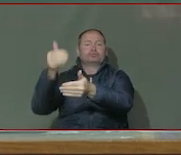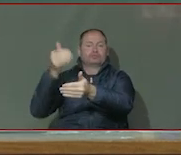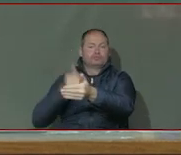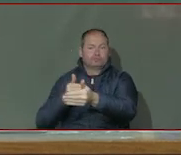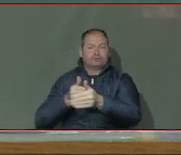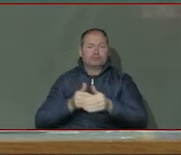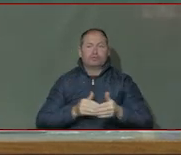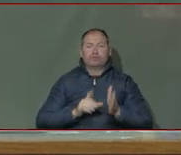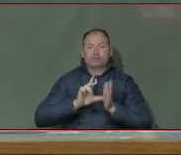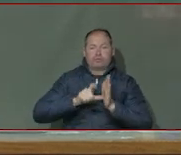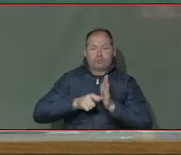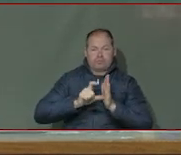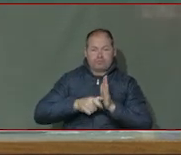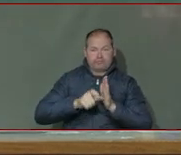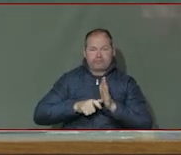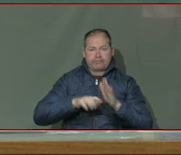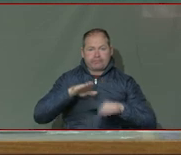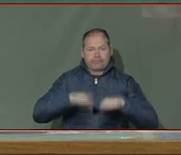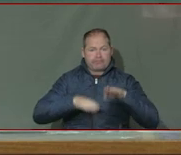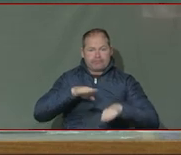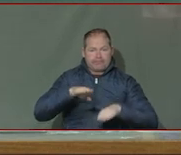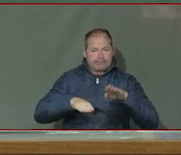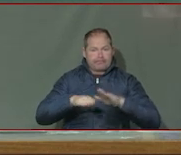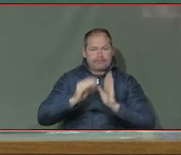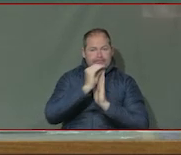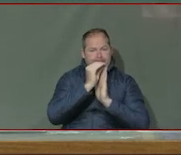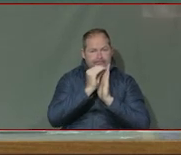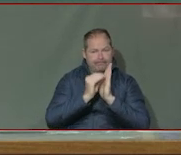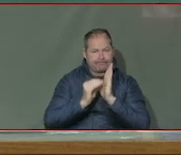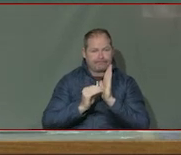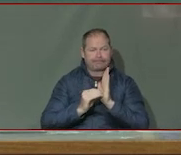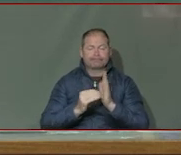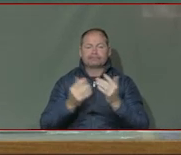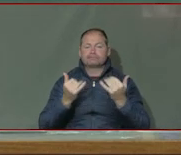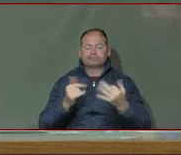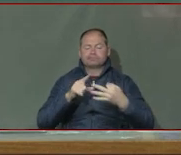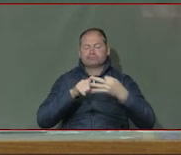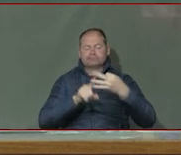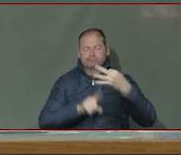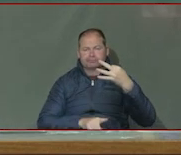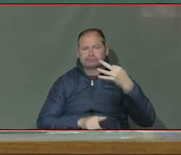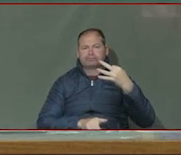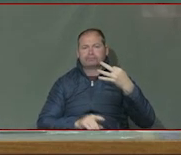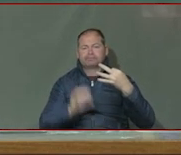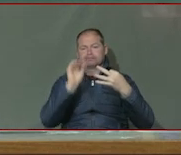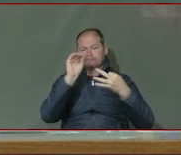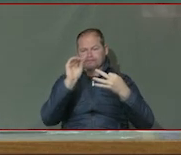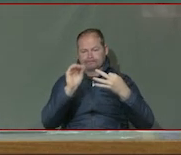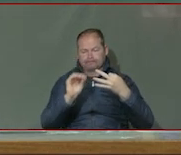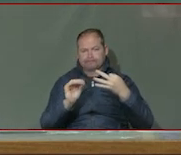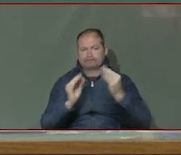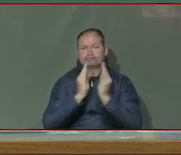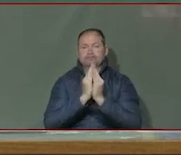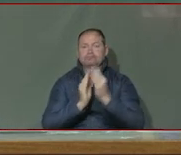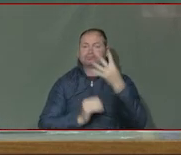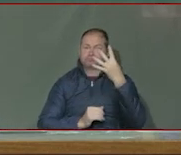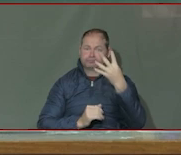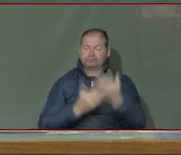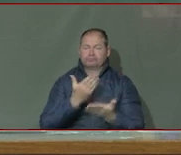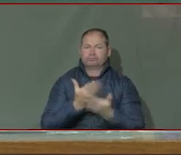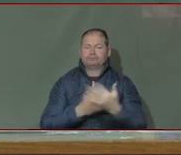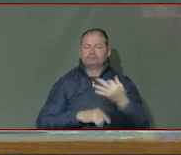planning steps, I want you to write down, even here on the scope, 3 things that you can always write to score marks when they ask you about planning